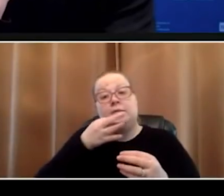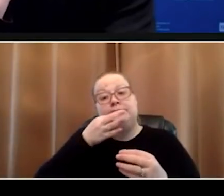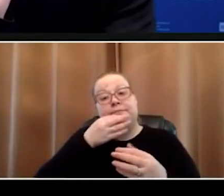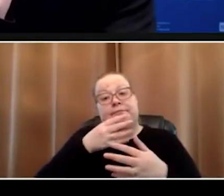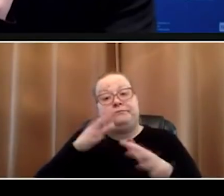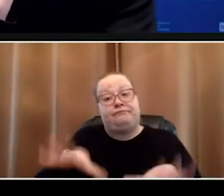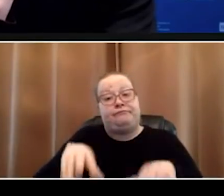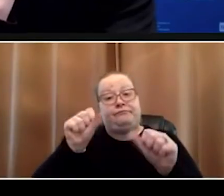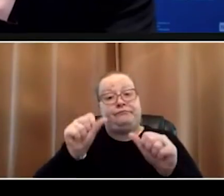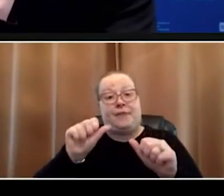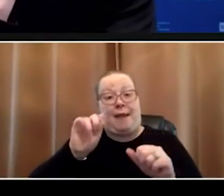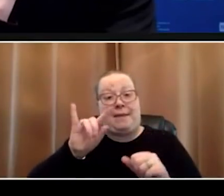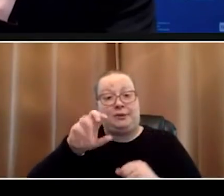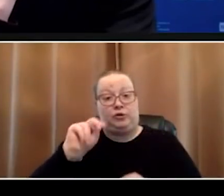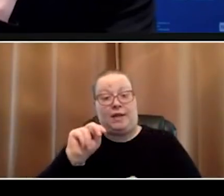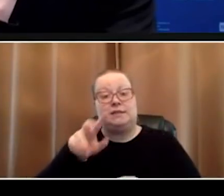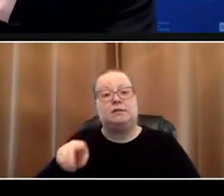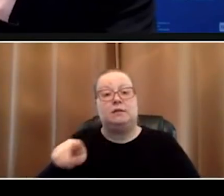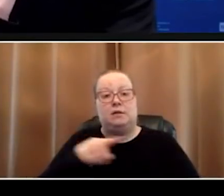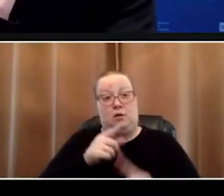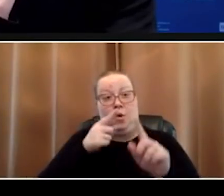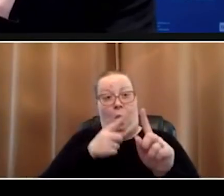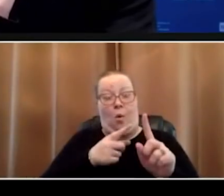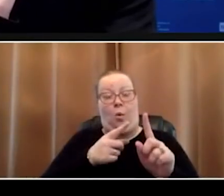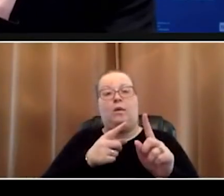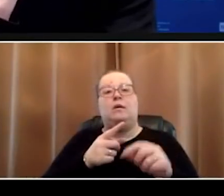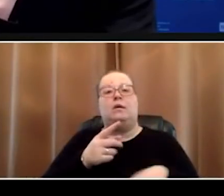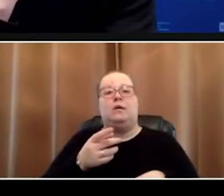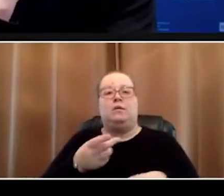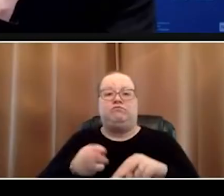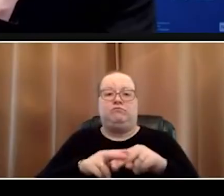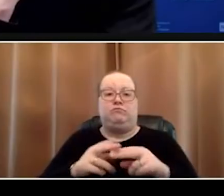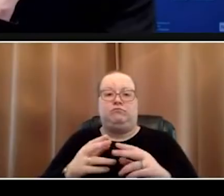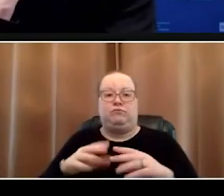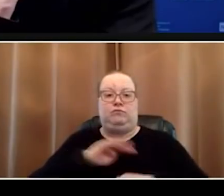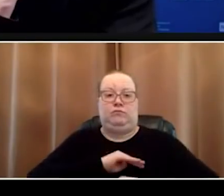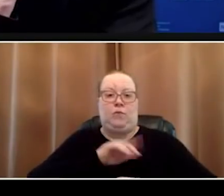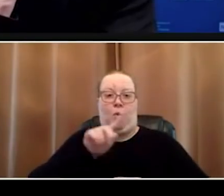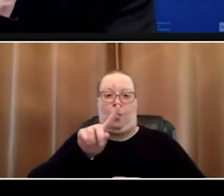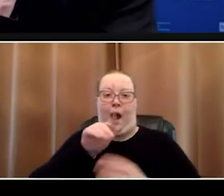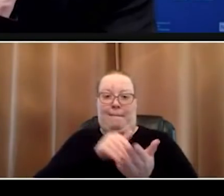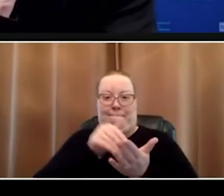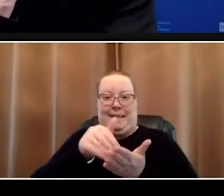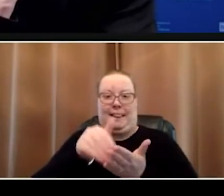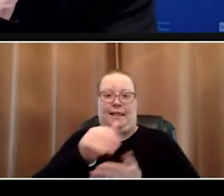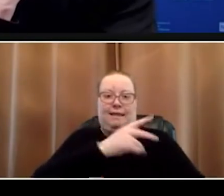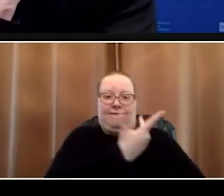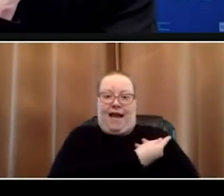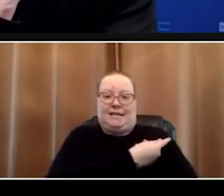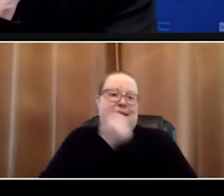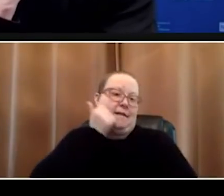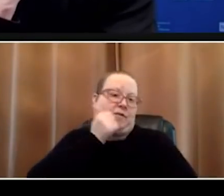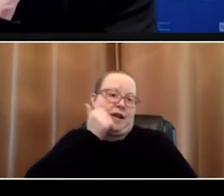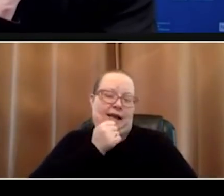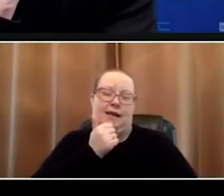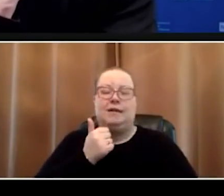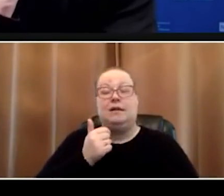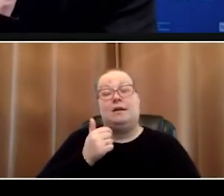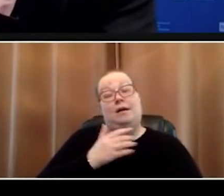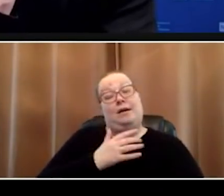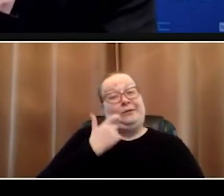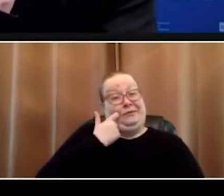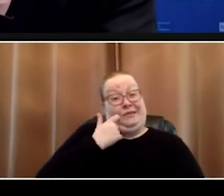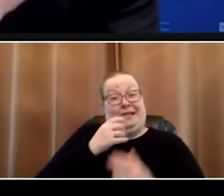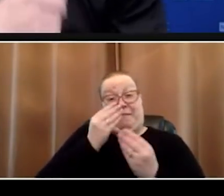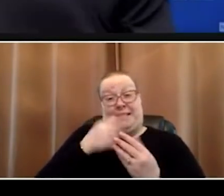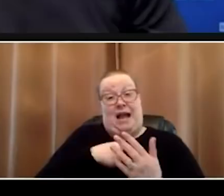of getting up to 1 million vaccinations per day. I think we're still a little ways off from that, is the latest information that I've read. I'd love an update